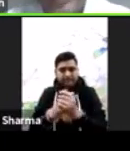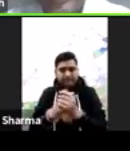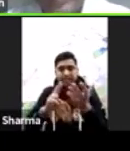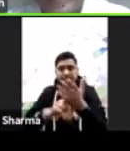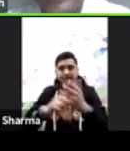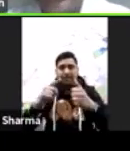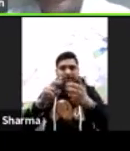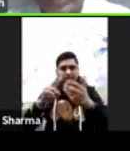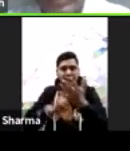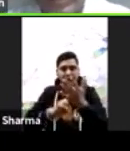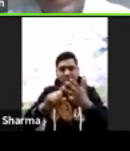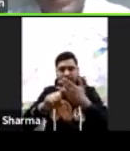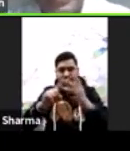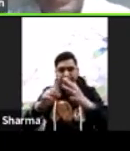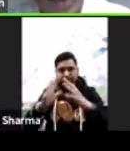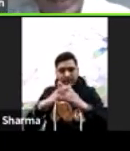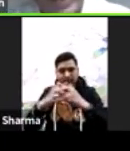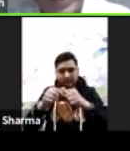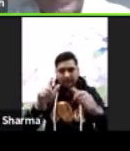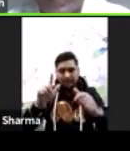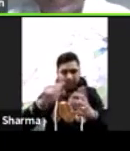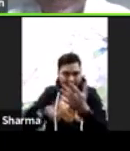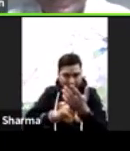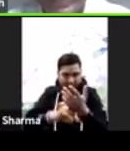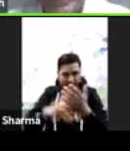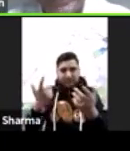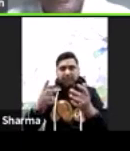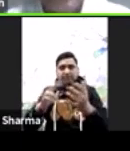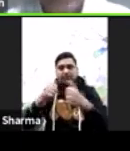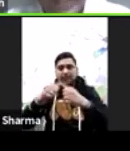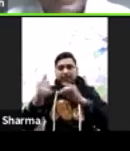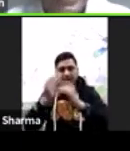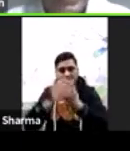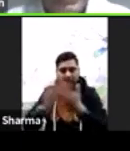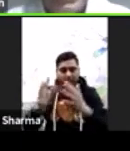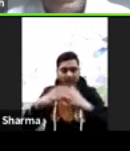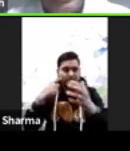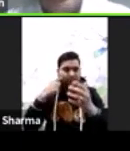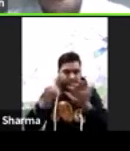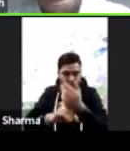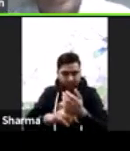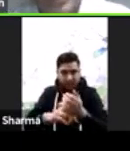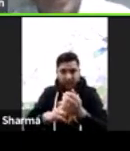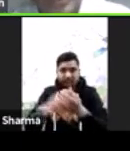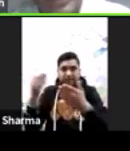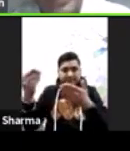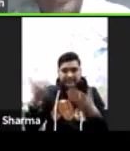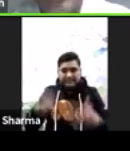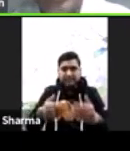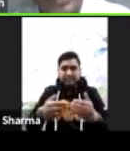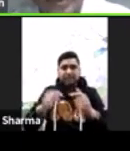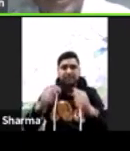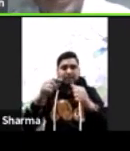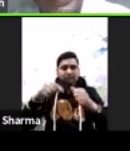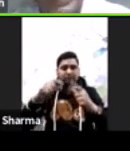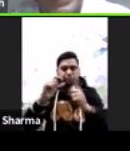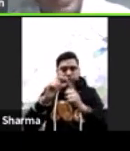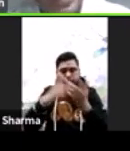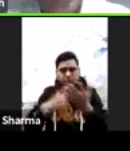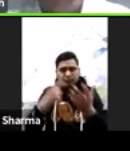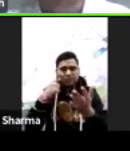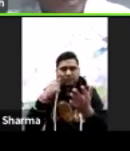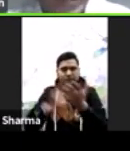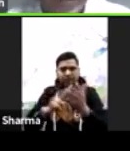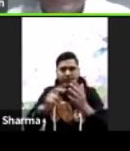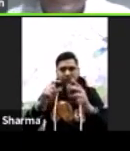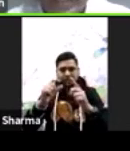us. As Dr. Athreya said, truly a game changer. We at CIS are deeply honored for this opportunity